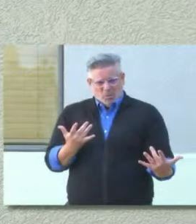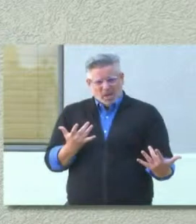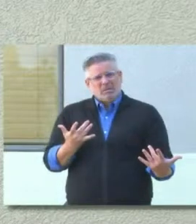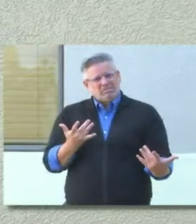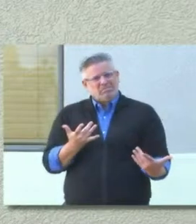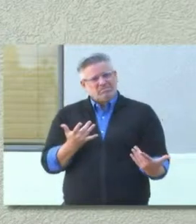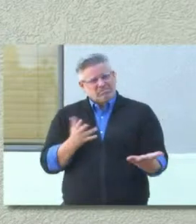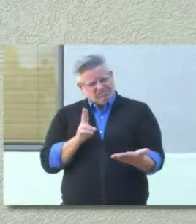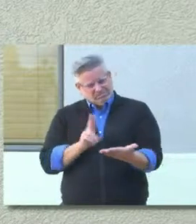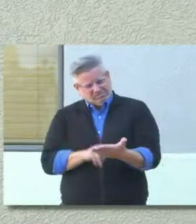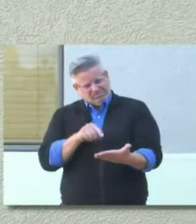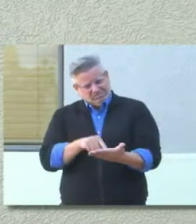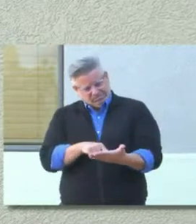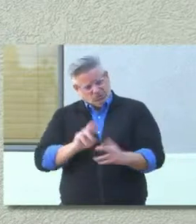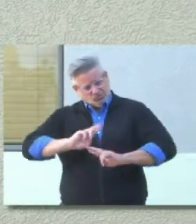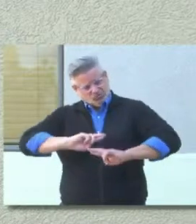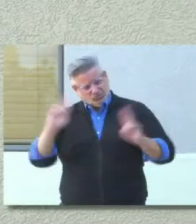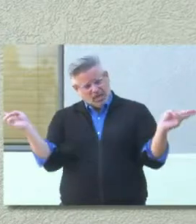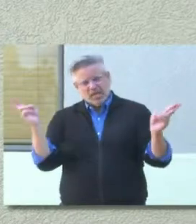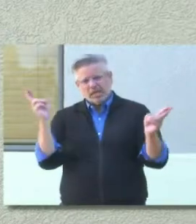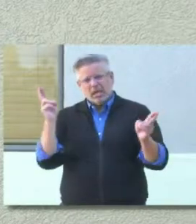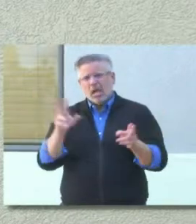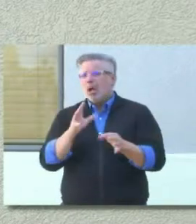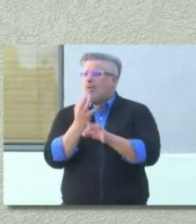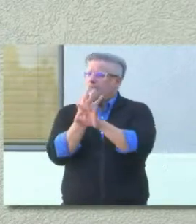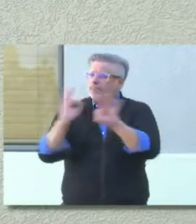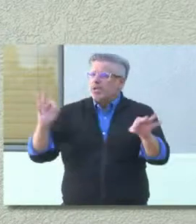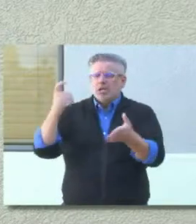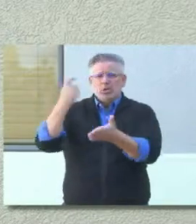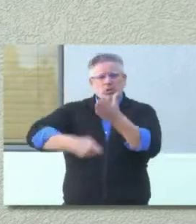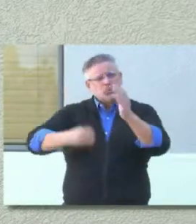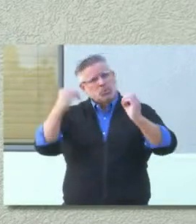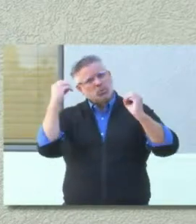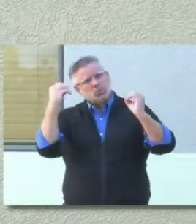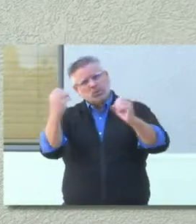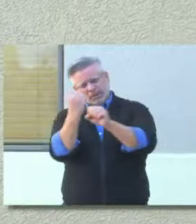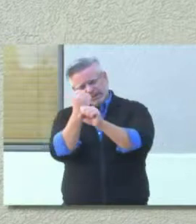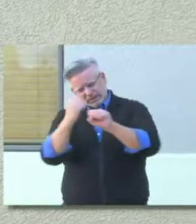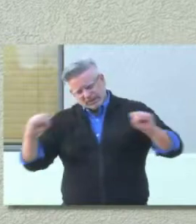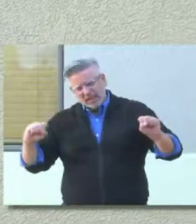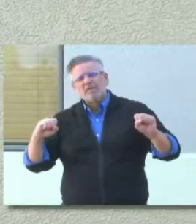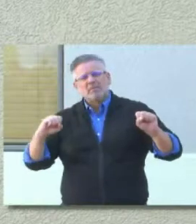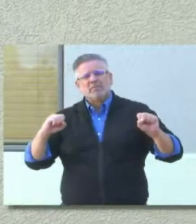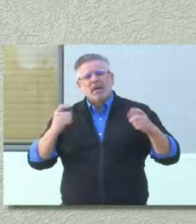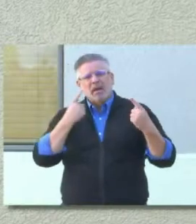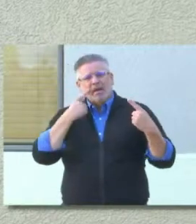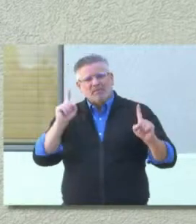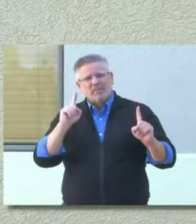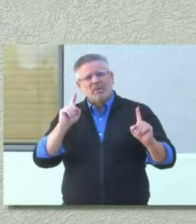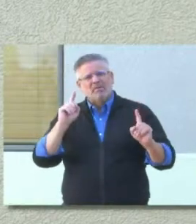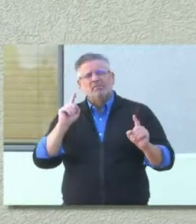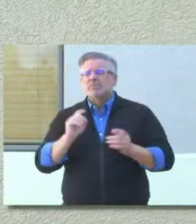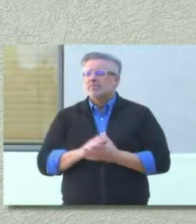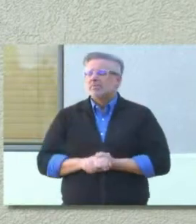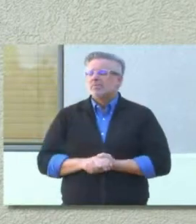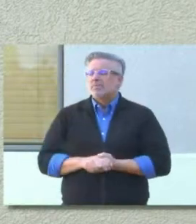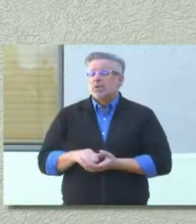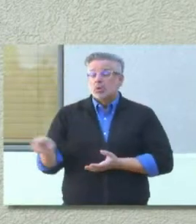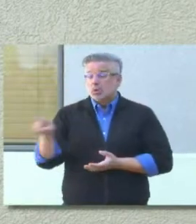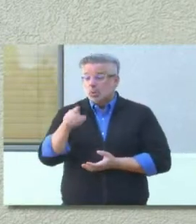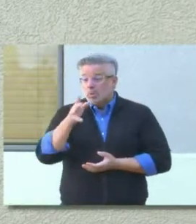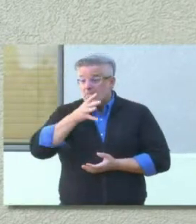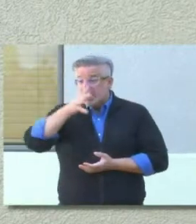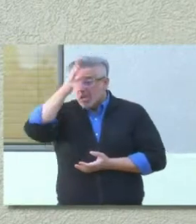up, make your appointment. Vaccines are free, they're safe, they're effective. And if you're a parent